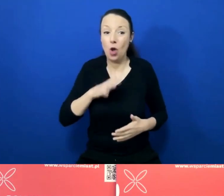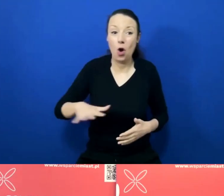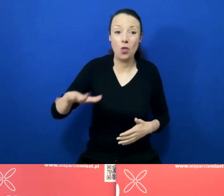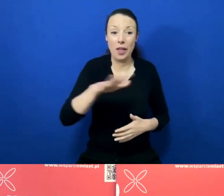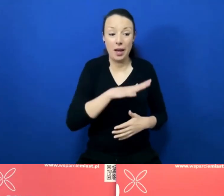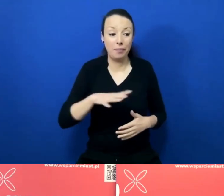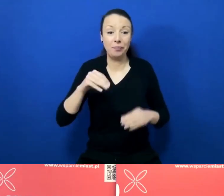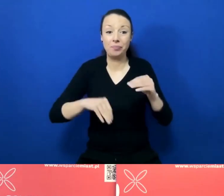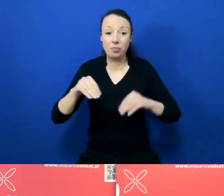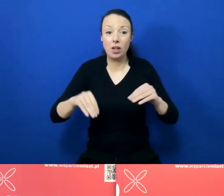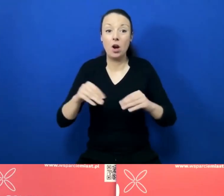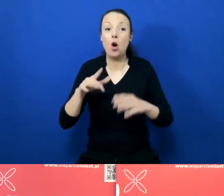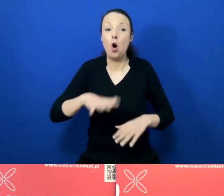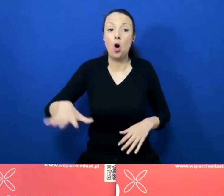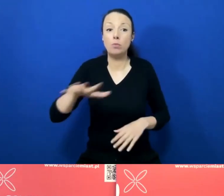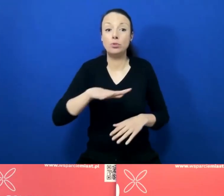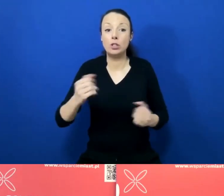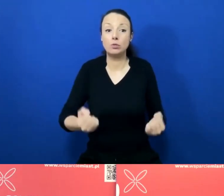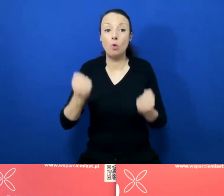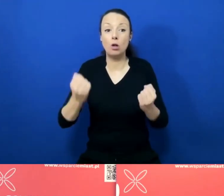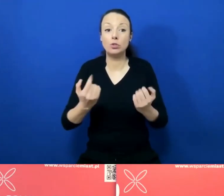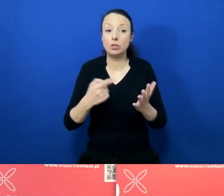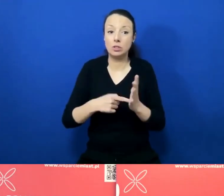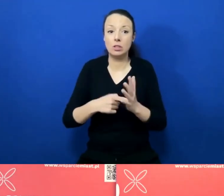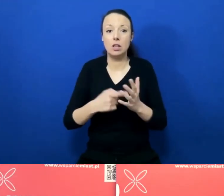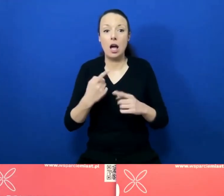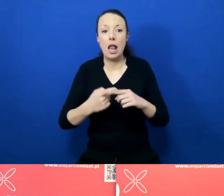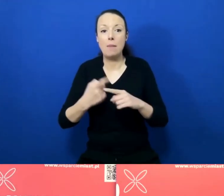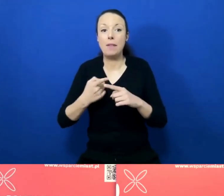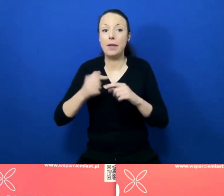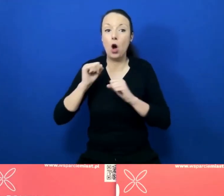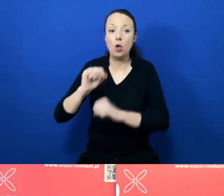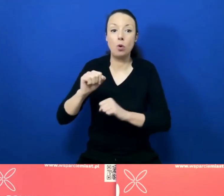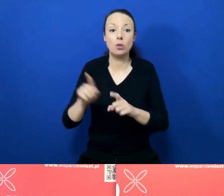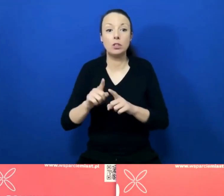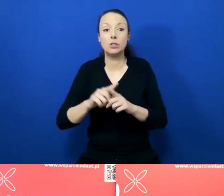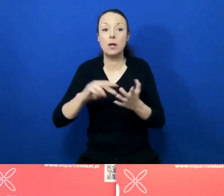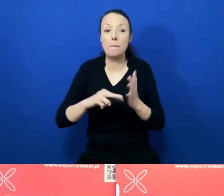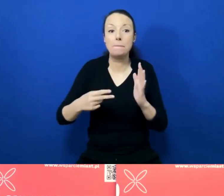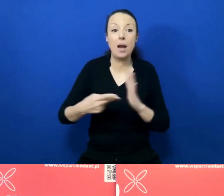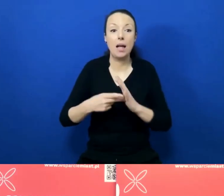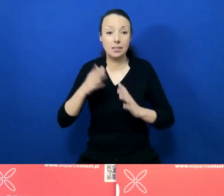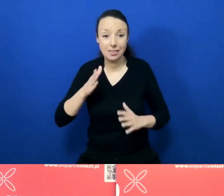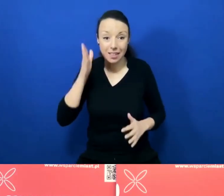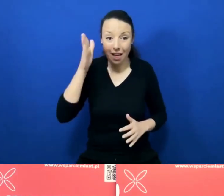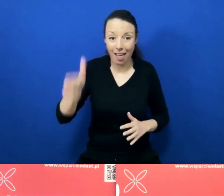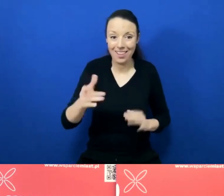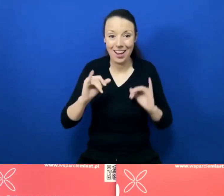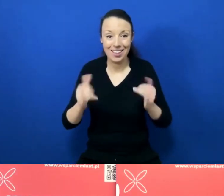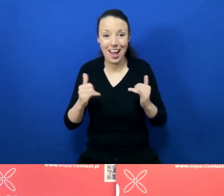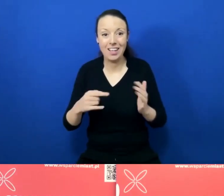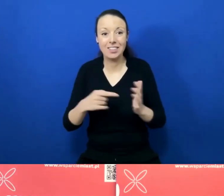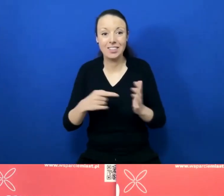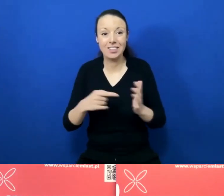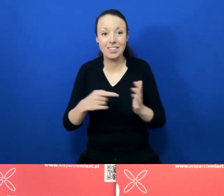green infrastructure approach as an area of strengthening resilience, where we have both strategic